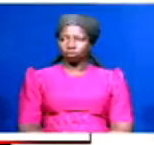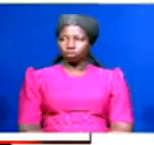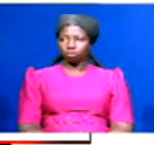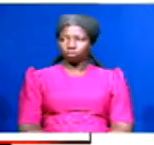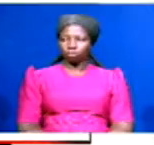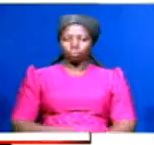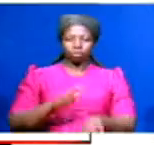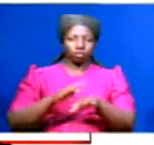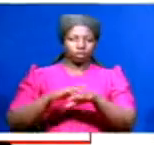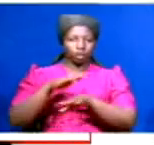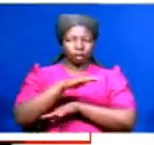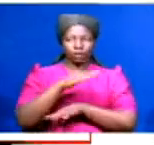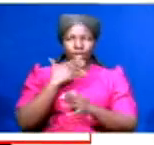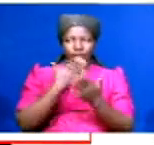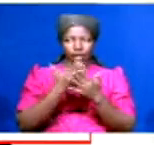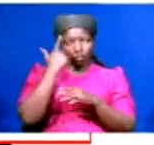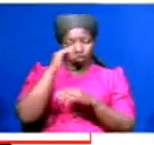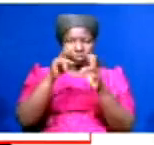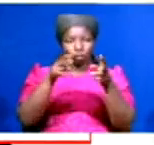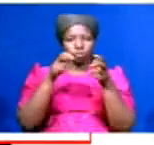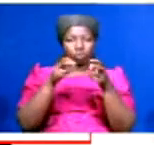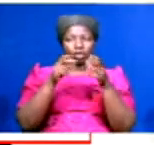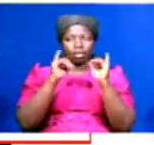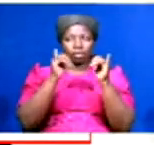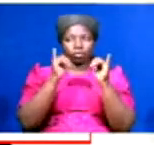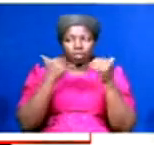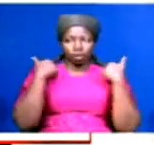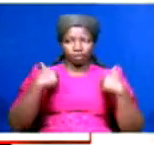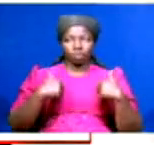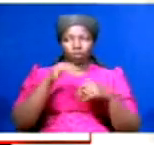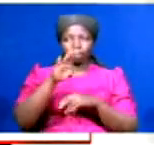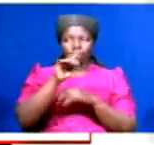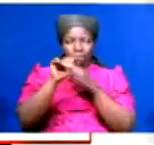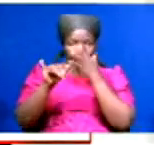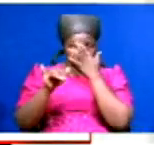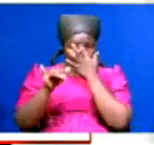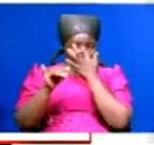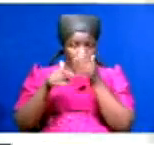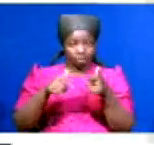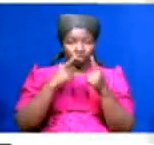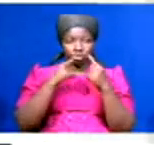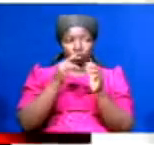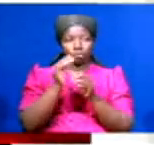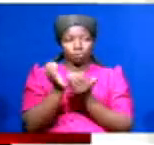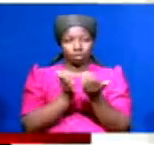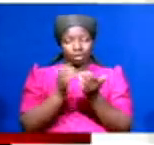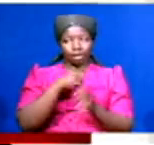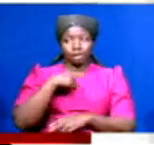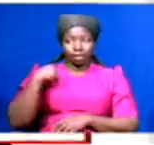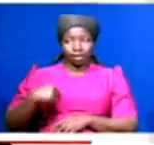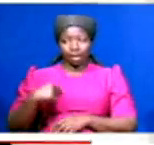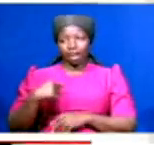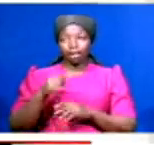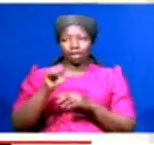A very good evening to you. Thank you for keeping it Prime Edition. My name is Betty Kiptum. Let's talk business. Now, China Square has resumed its